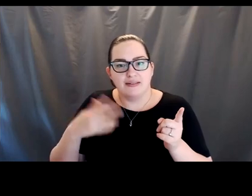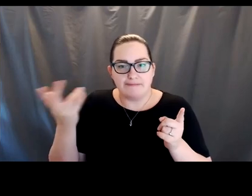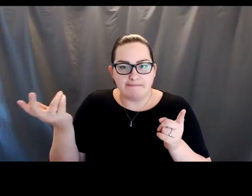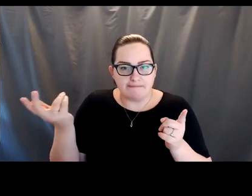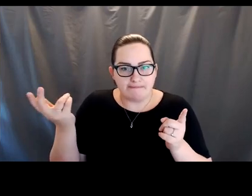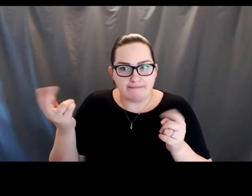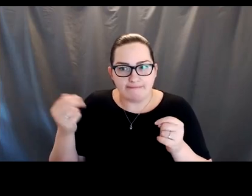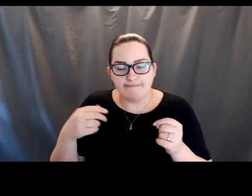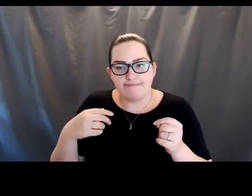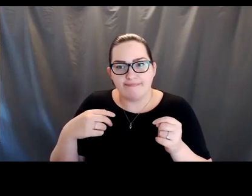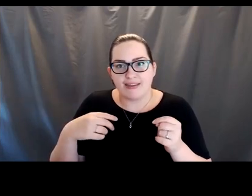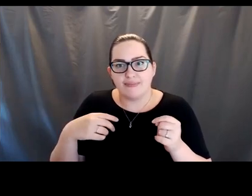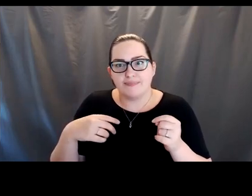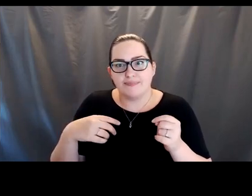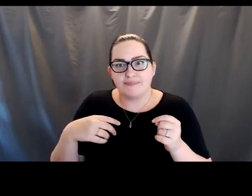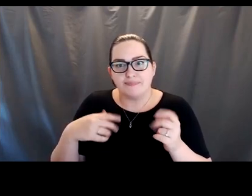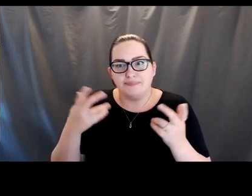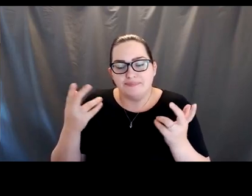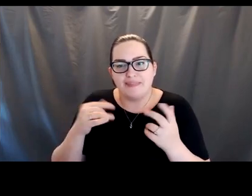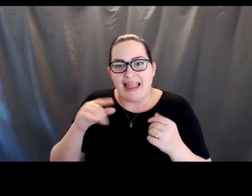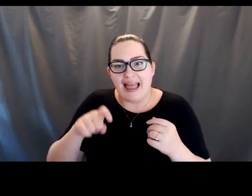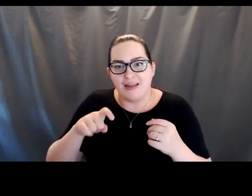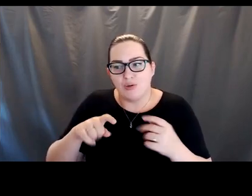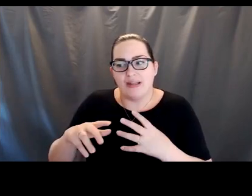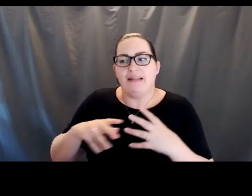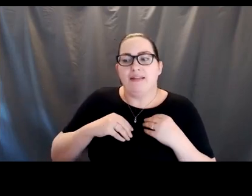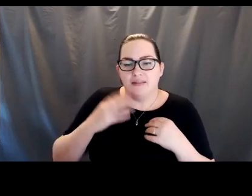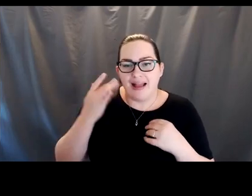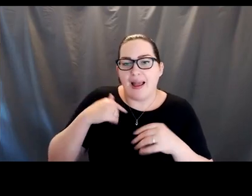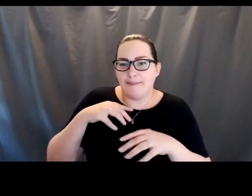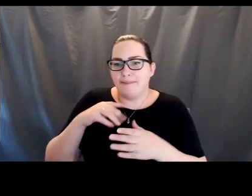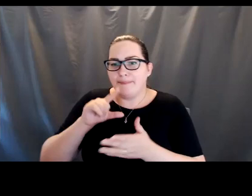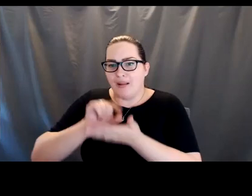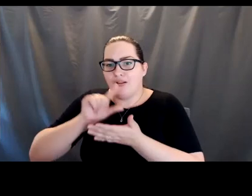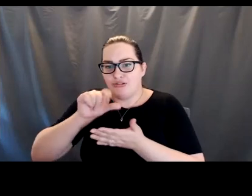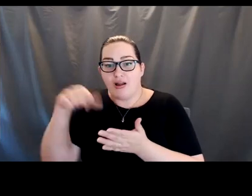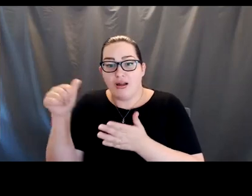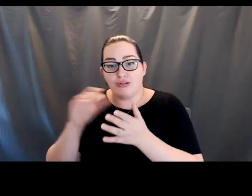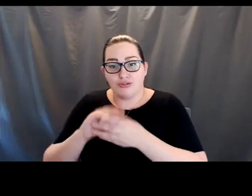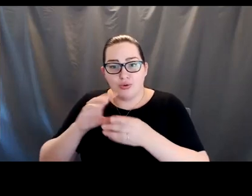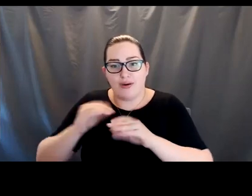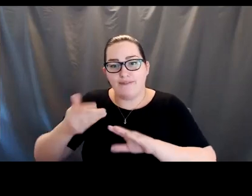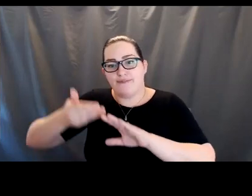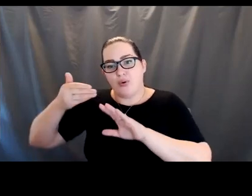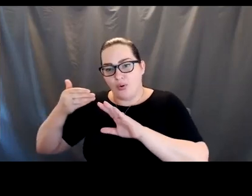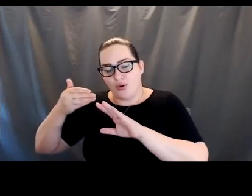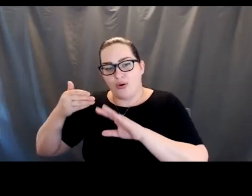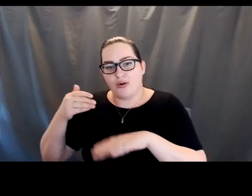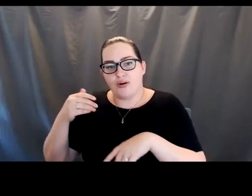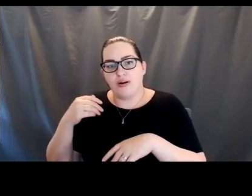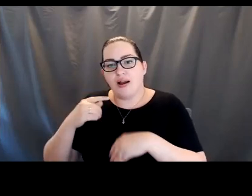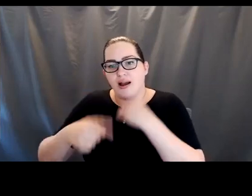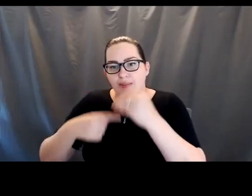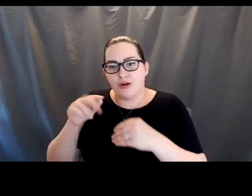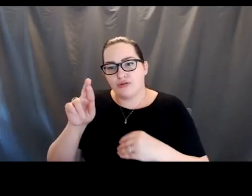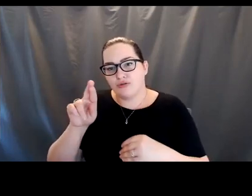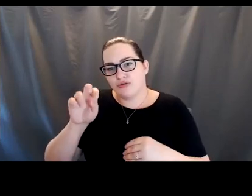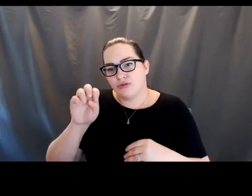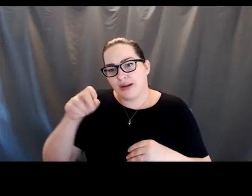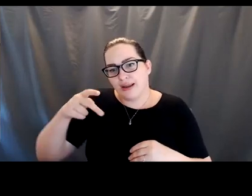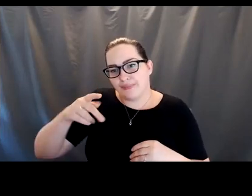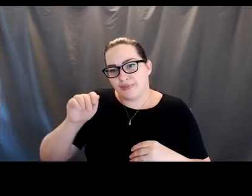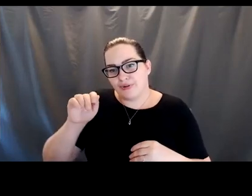was, reparations for women who had been raped. And basically the one case, like courts often say, yes, these women can have reparations.